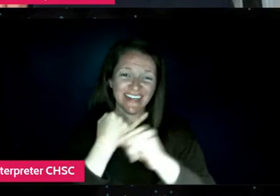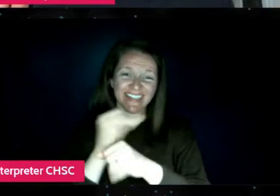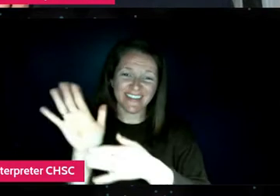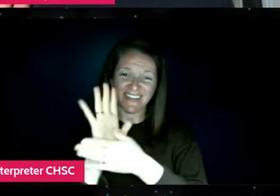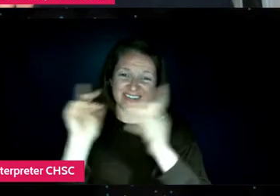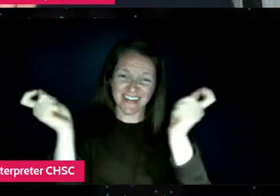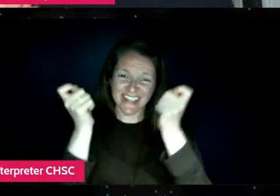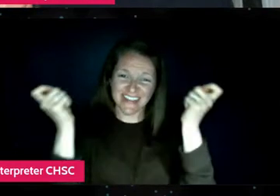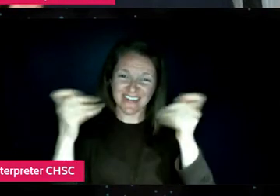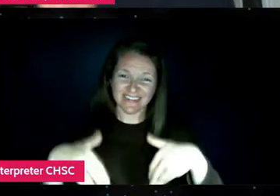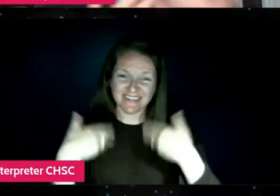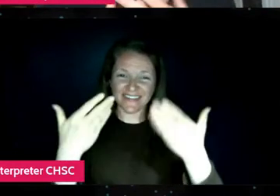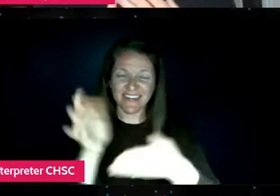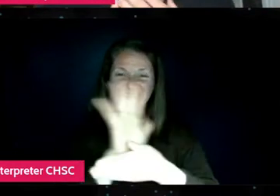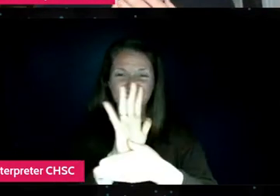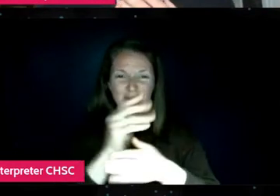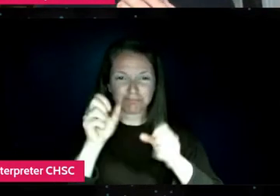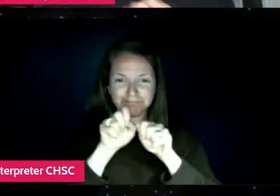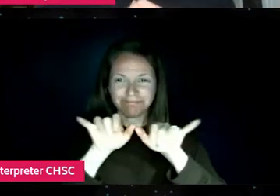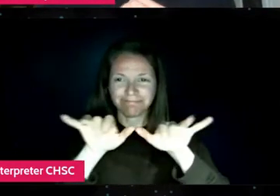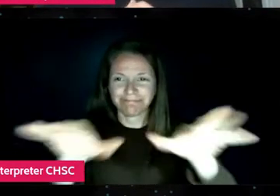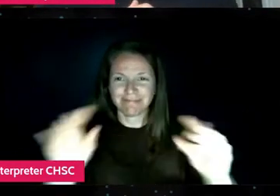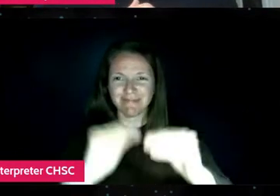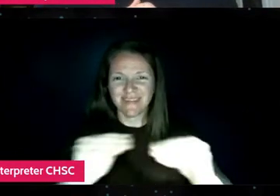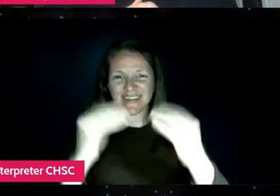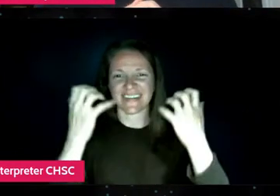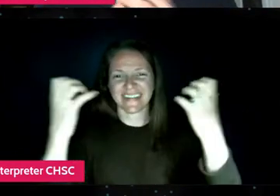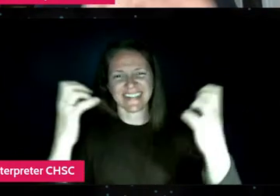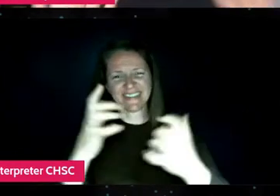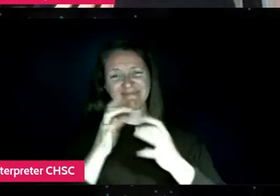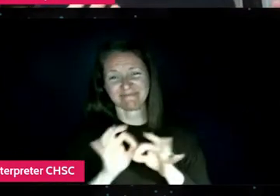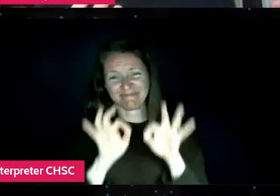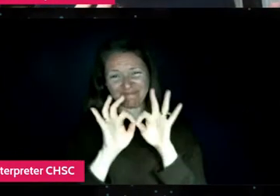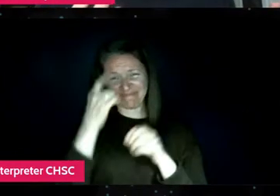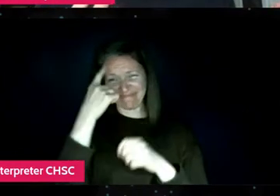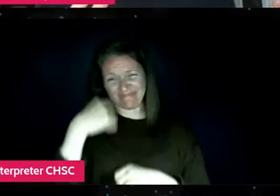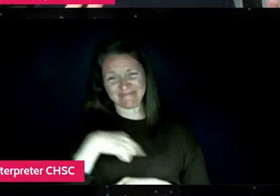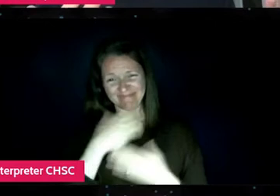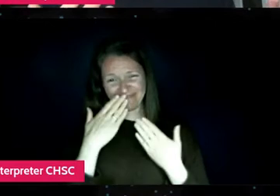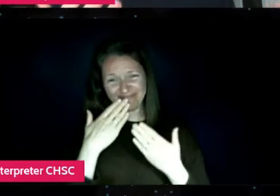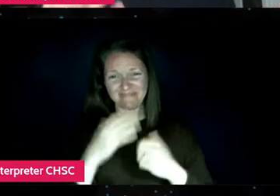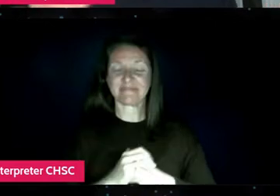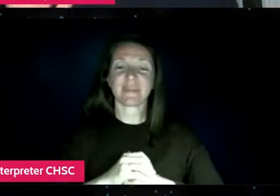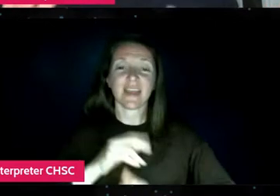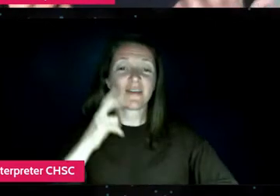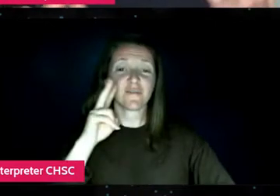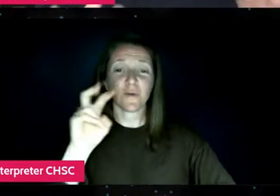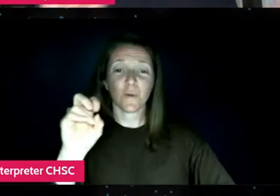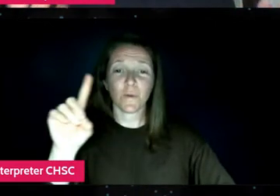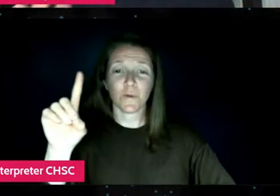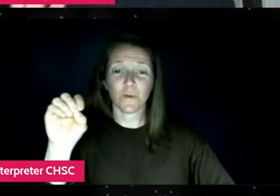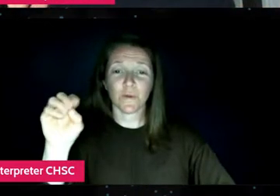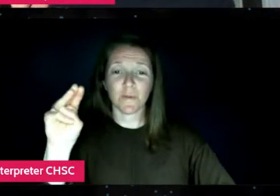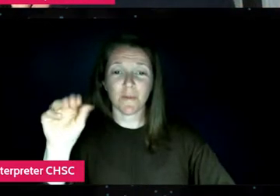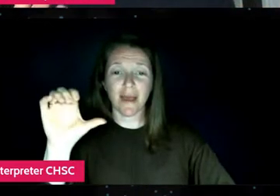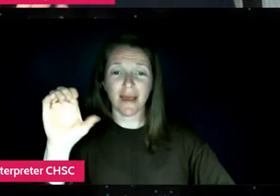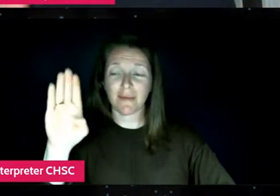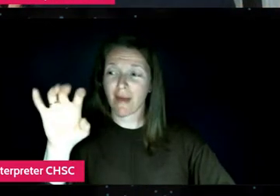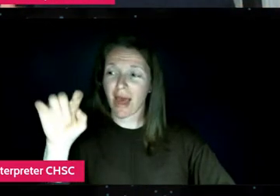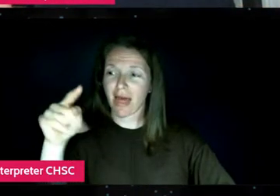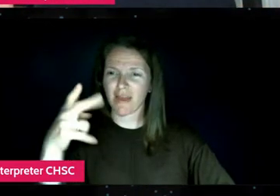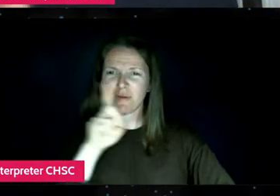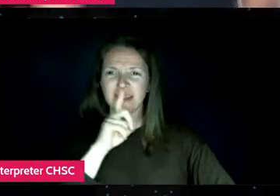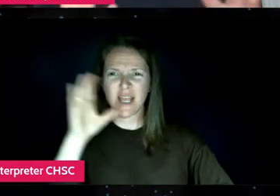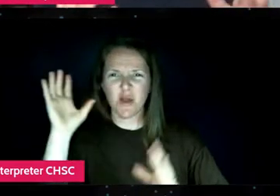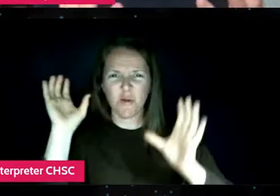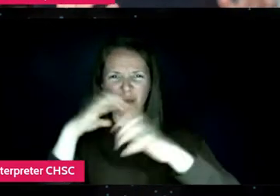a platform to reach audiences. It means so much to us. In terms of VOODOO MACBETH, it kind of comes from a really weird mixture